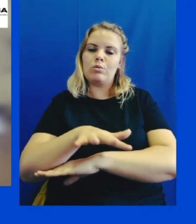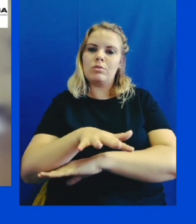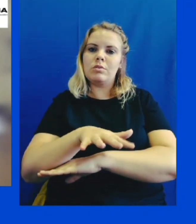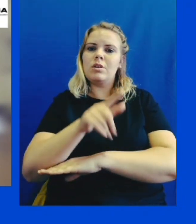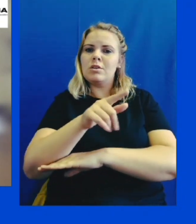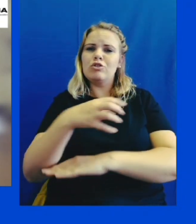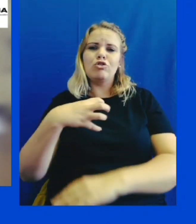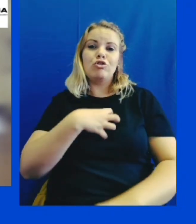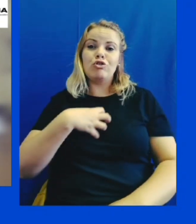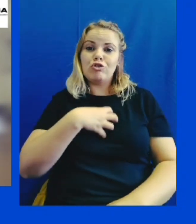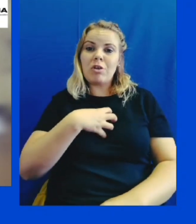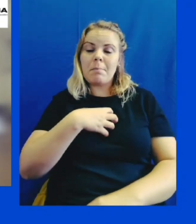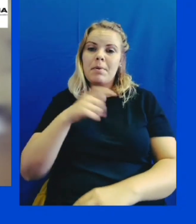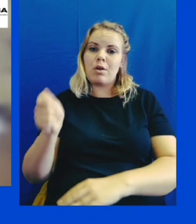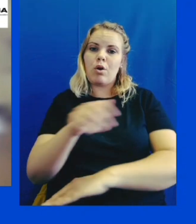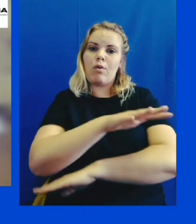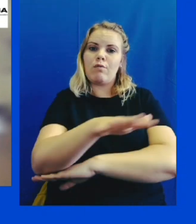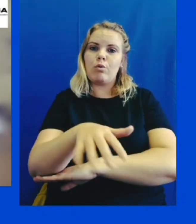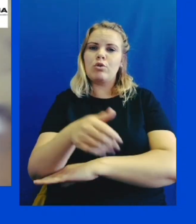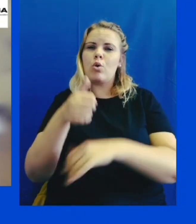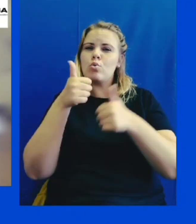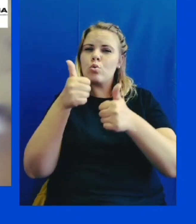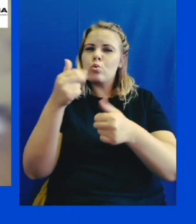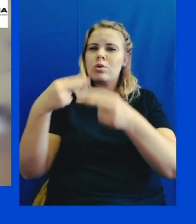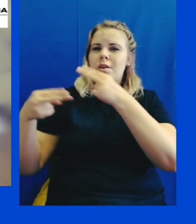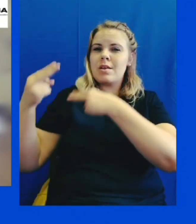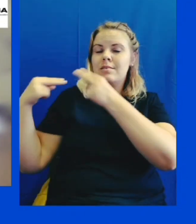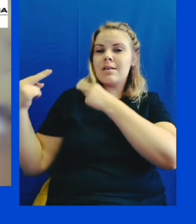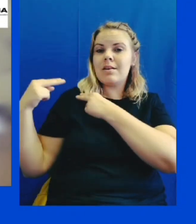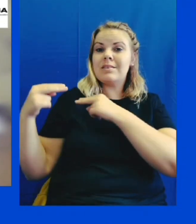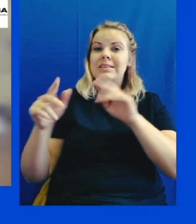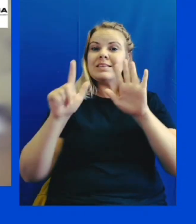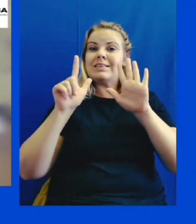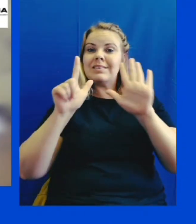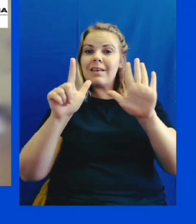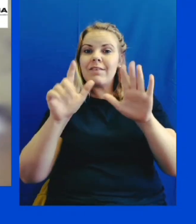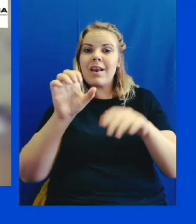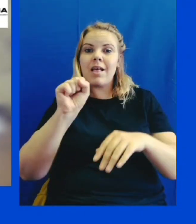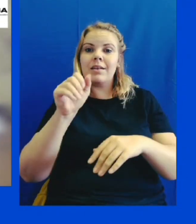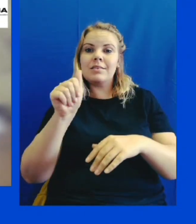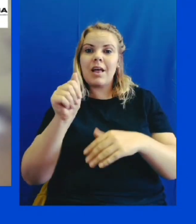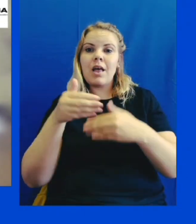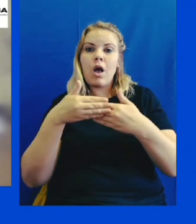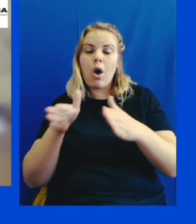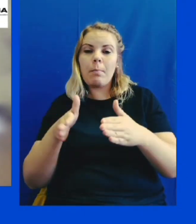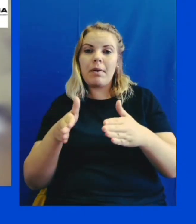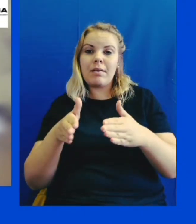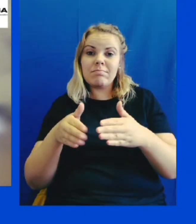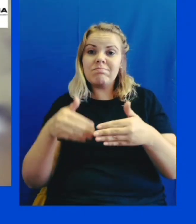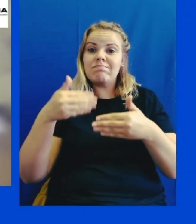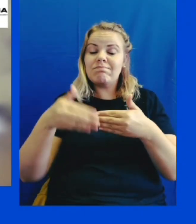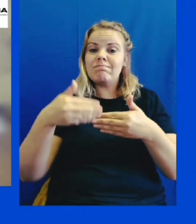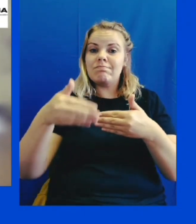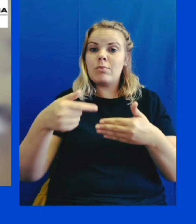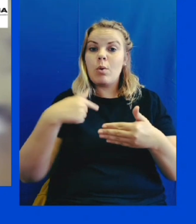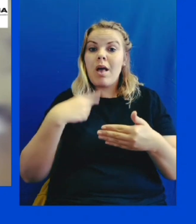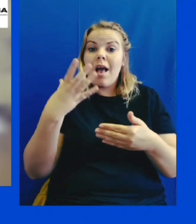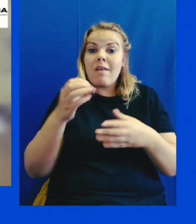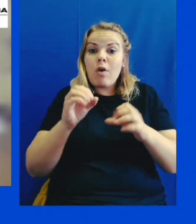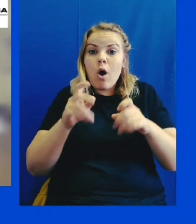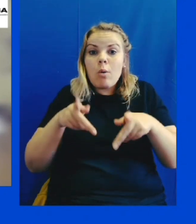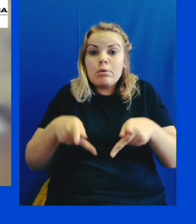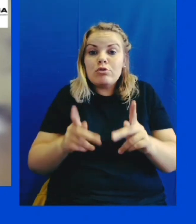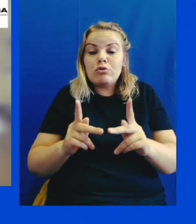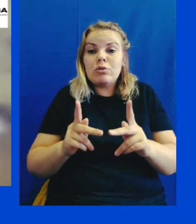course, a fantastic course with a great history, 7 SA Opens, etc., etc. And to be able to offer